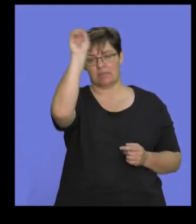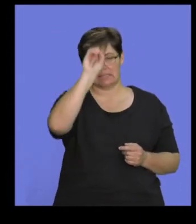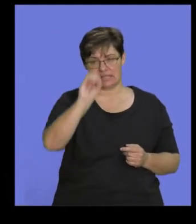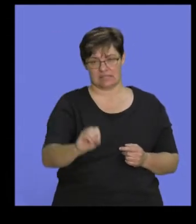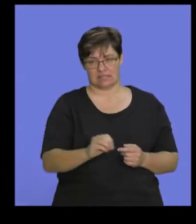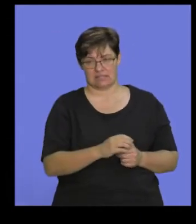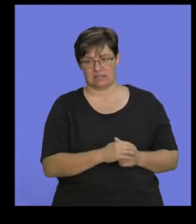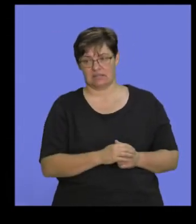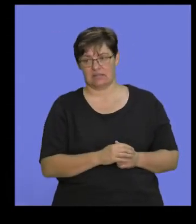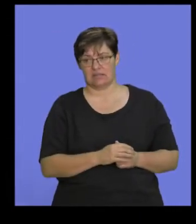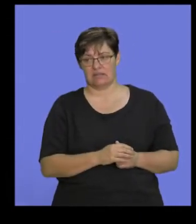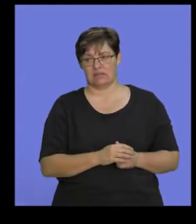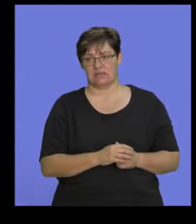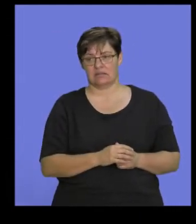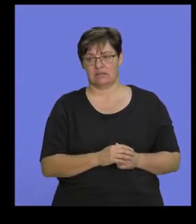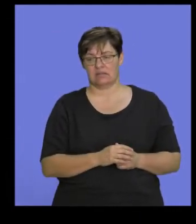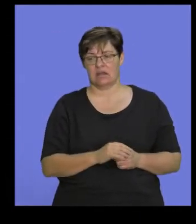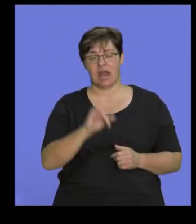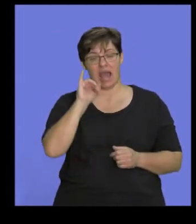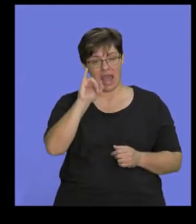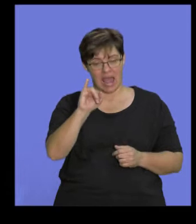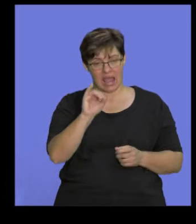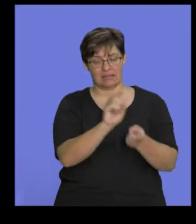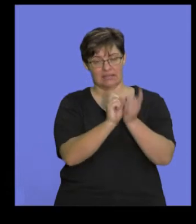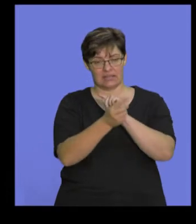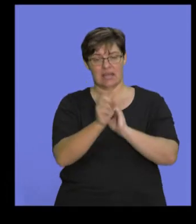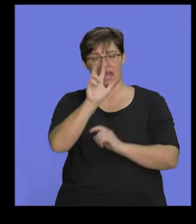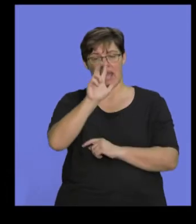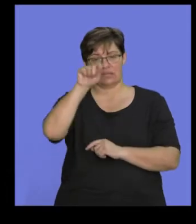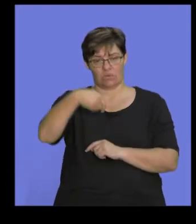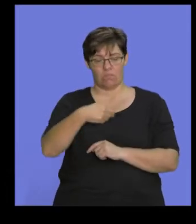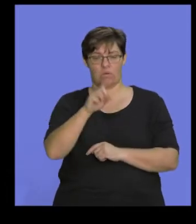8.16%. So the I is actually going to be